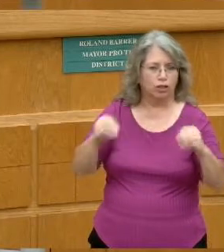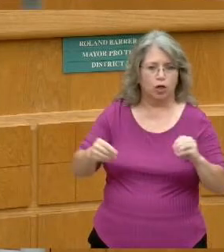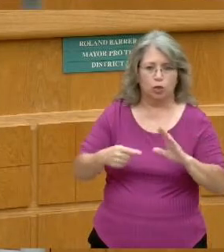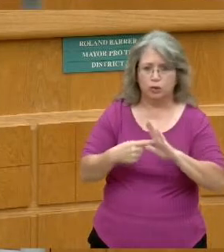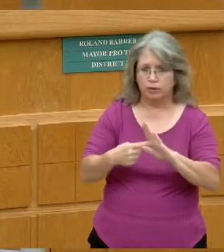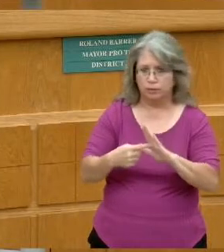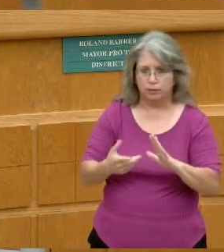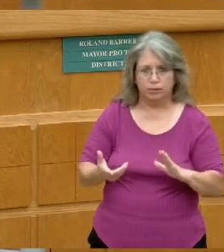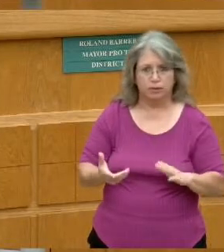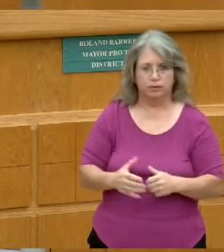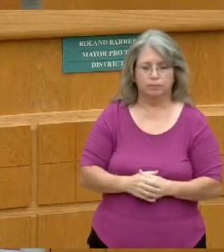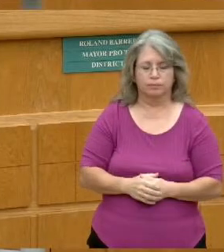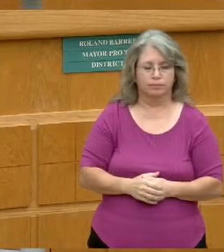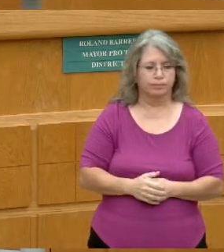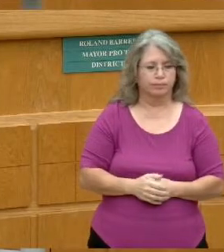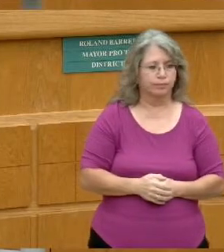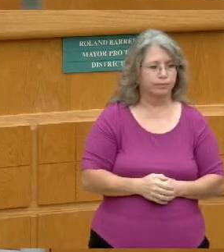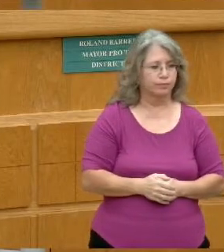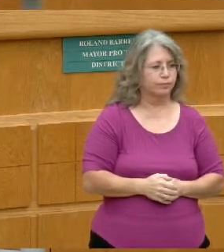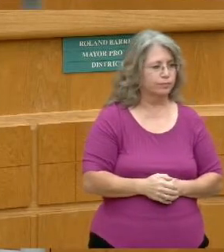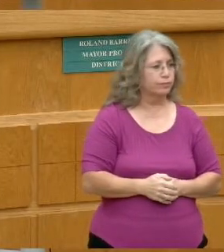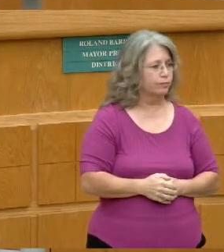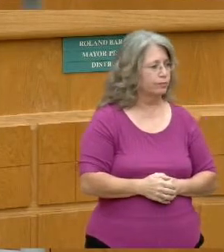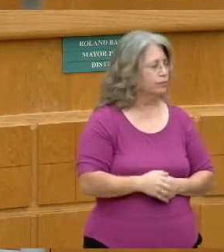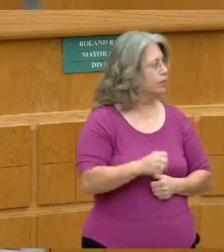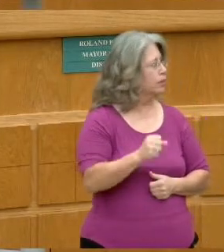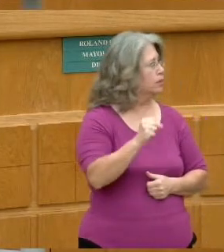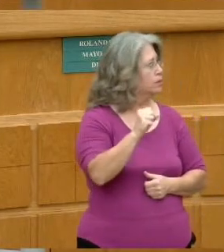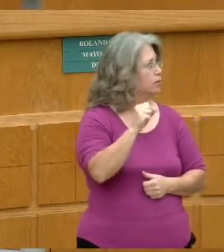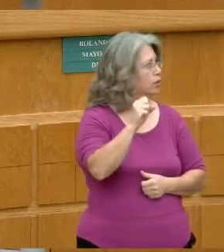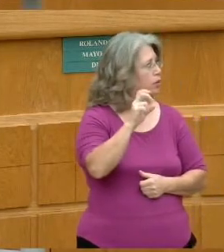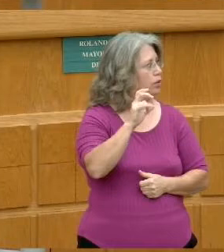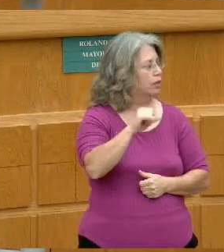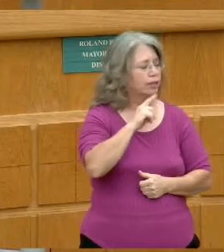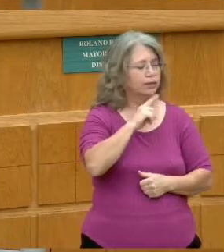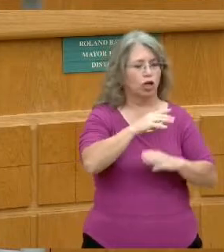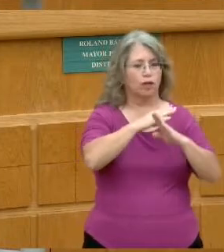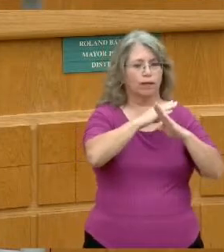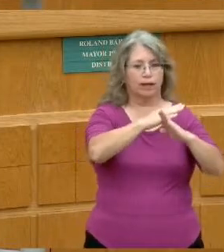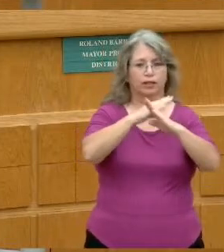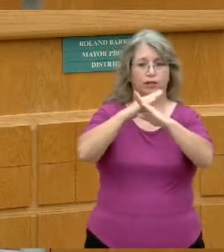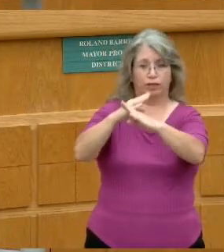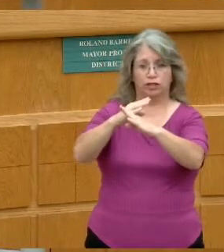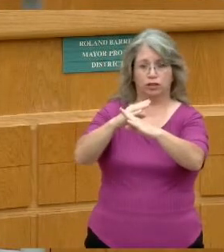not. So these are the interventions that are in place.